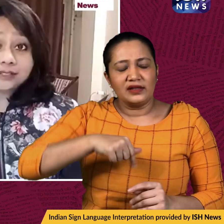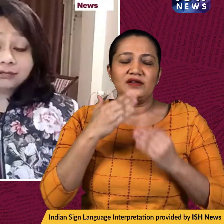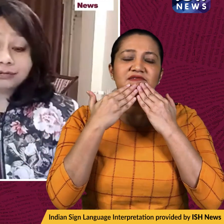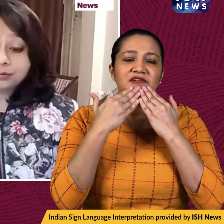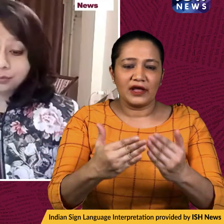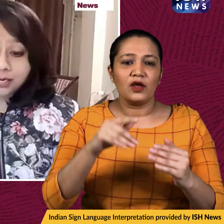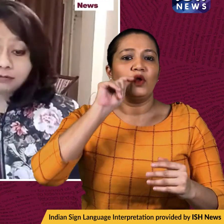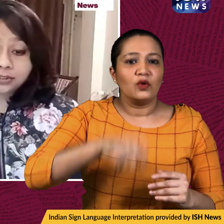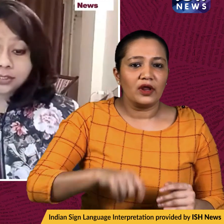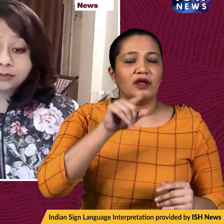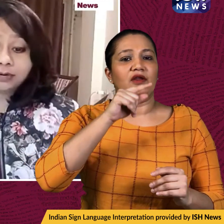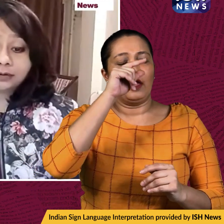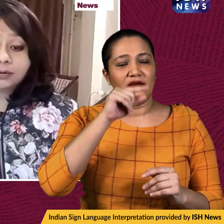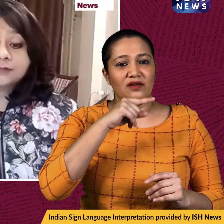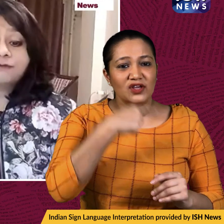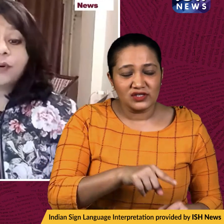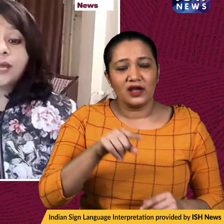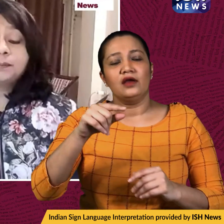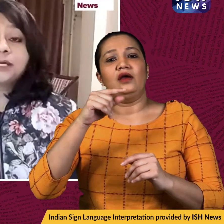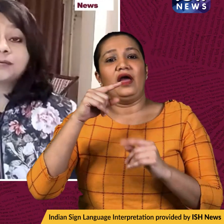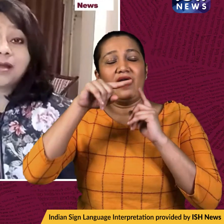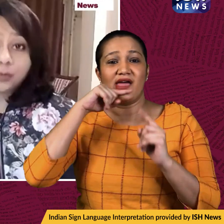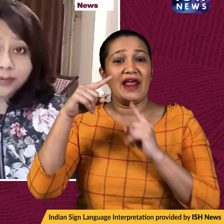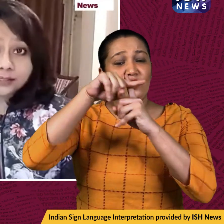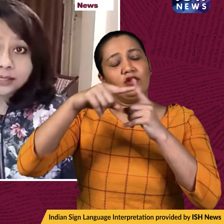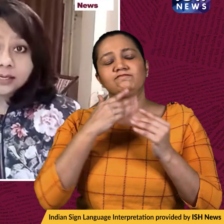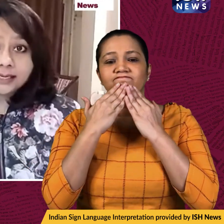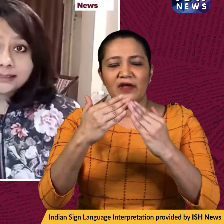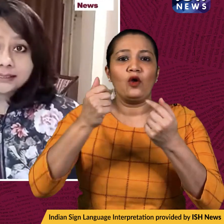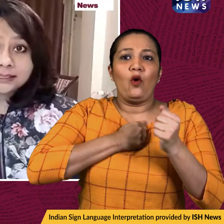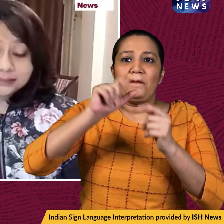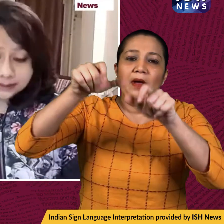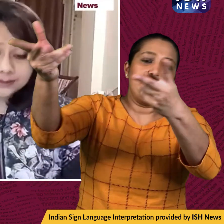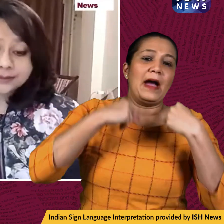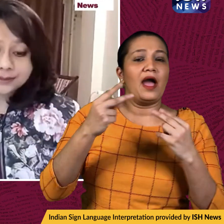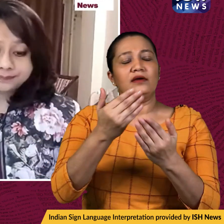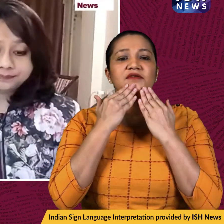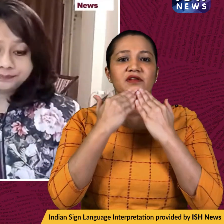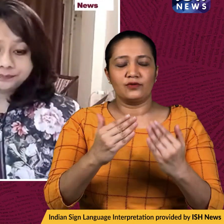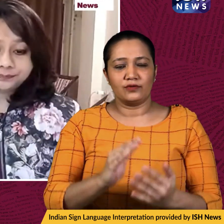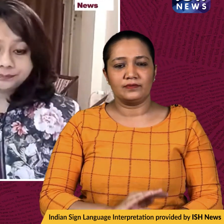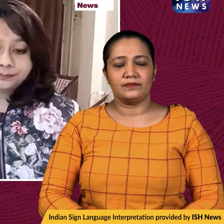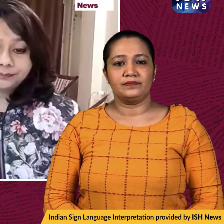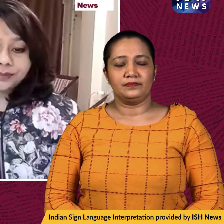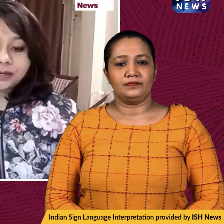its gratitude to Ukraine, Russia and the Red Cross for helping it evacuate its citizens.